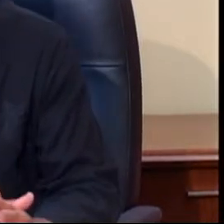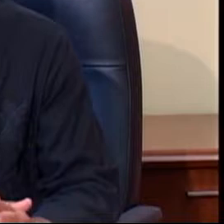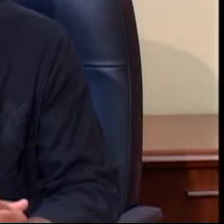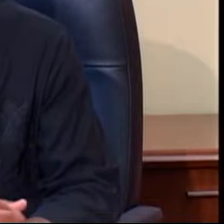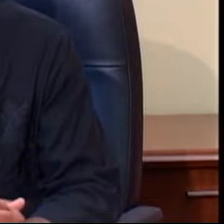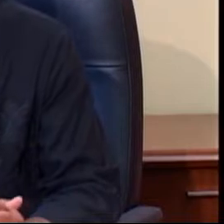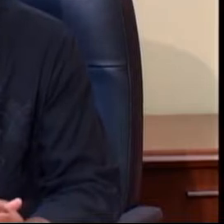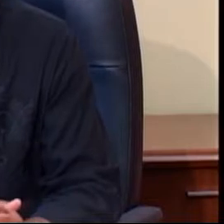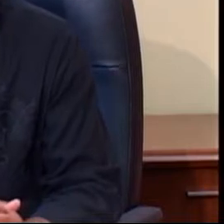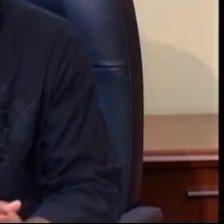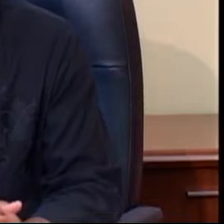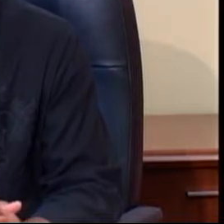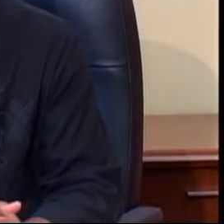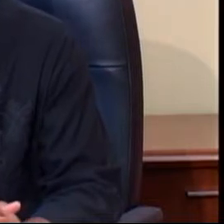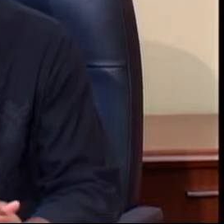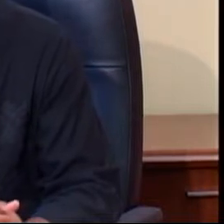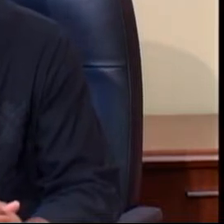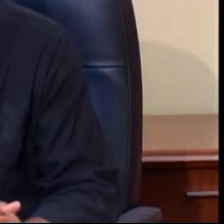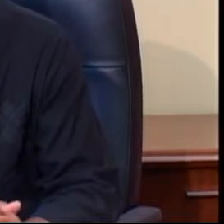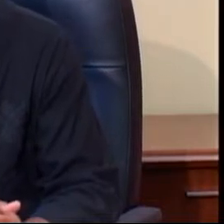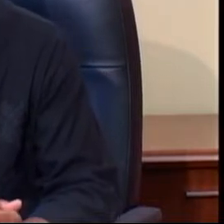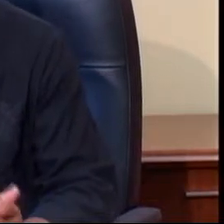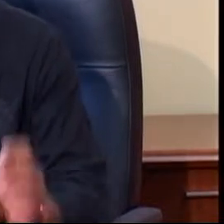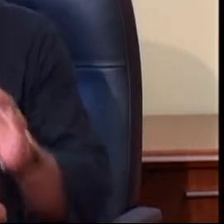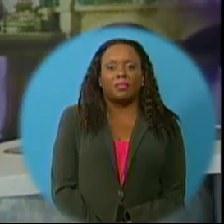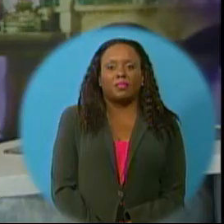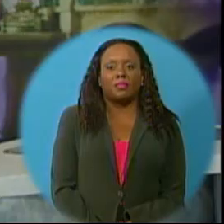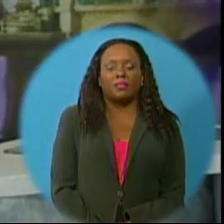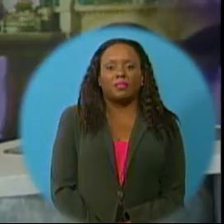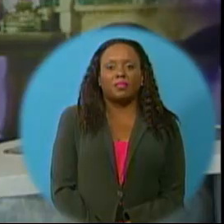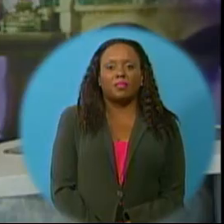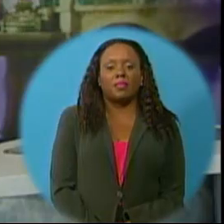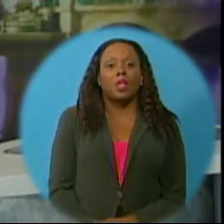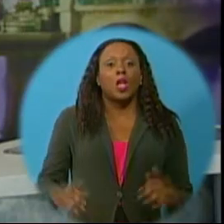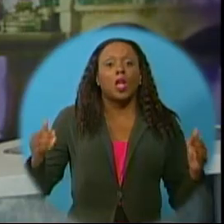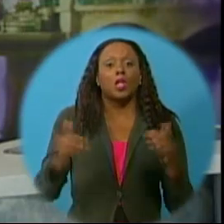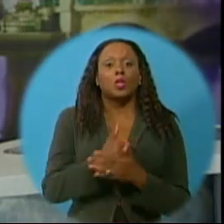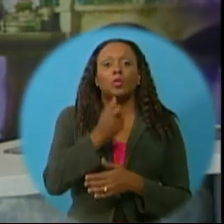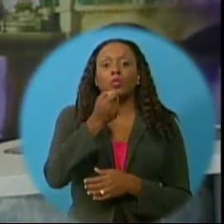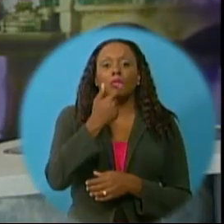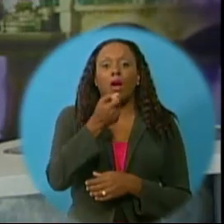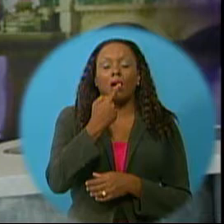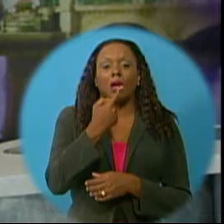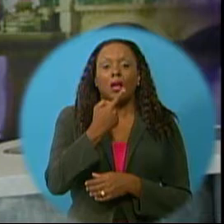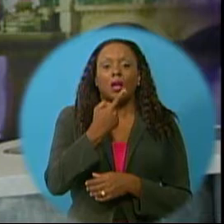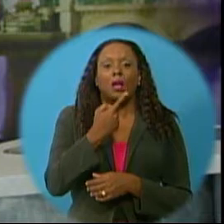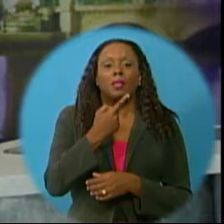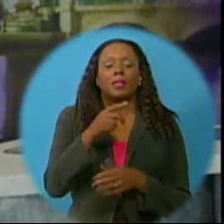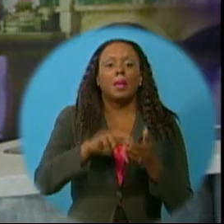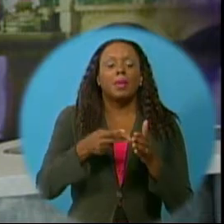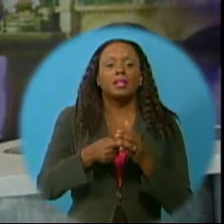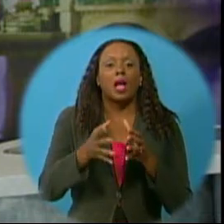other governments found themselves in a similar situation. Well, there's a new antibiotic on the market that